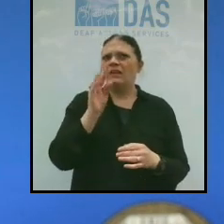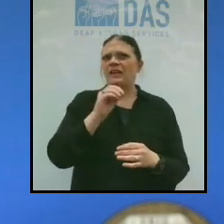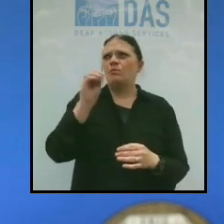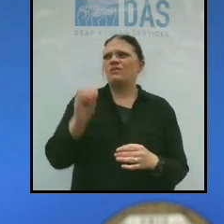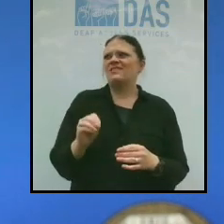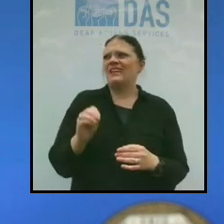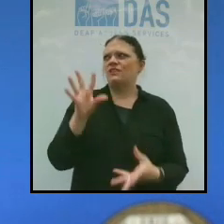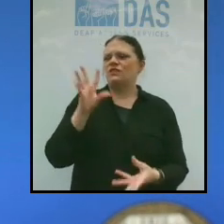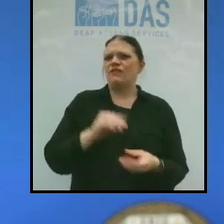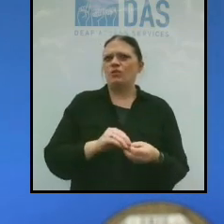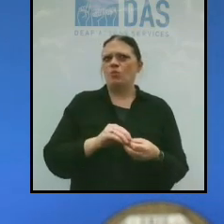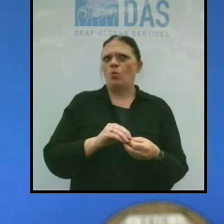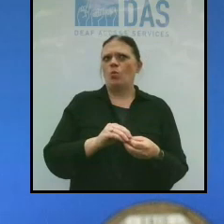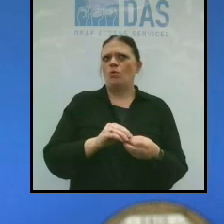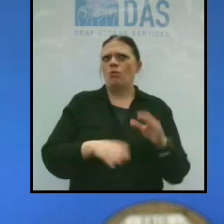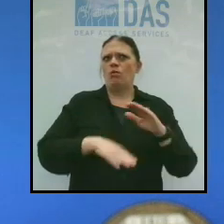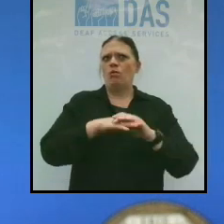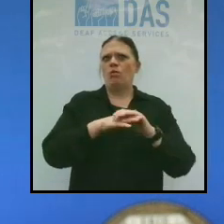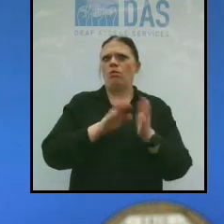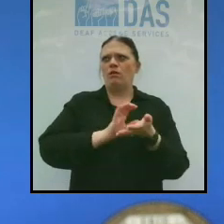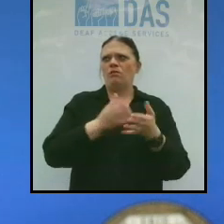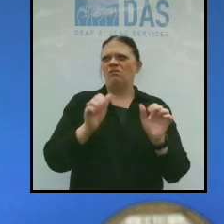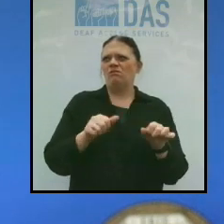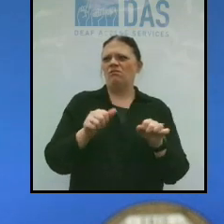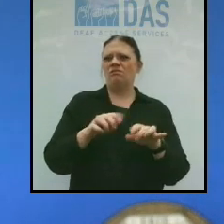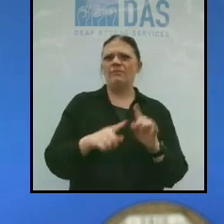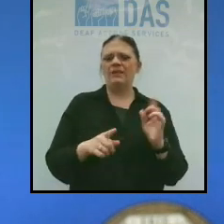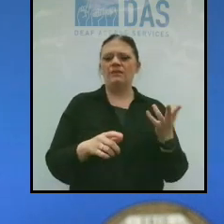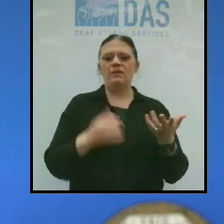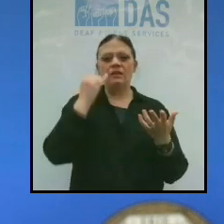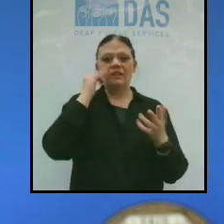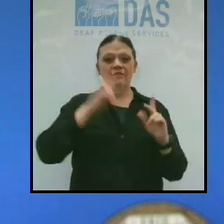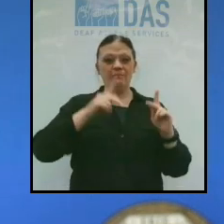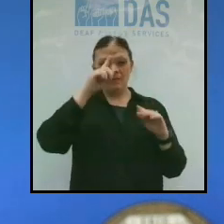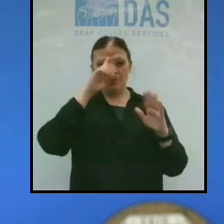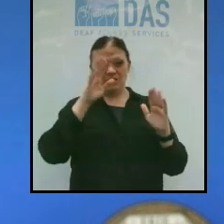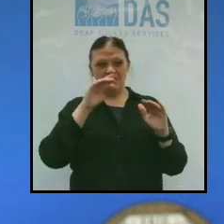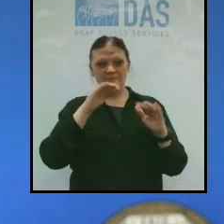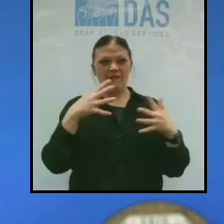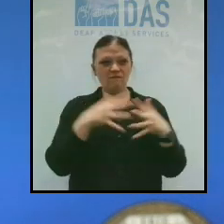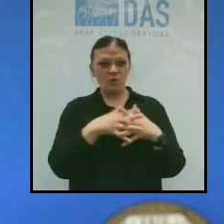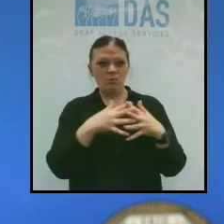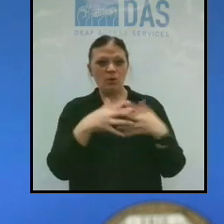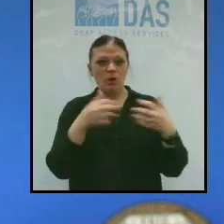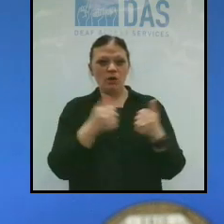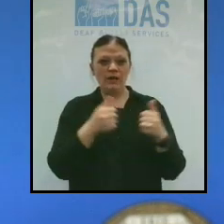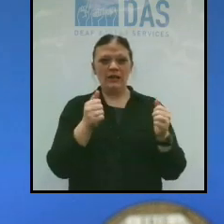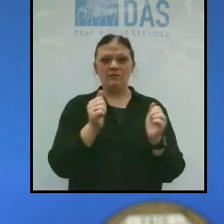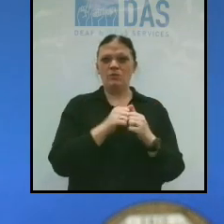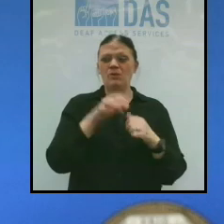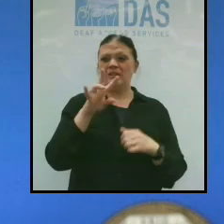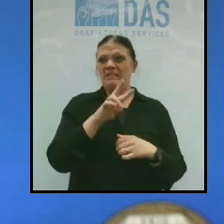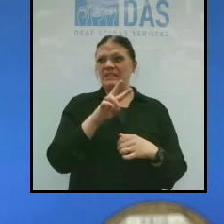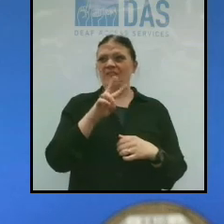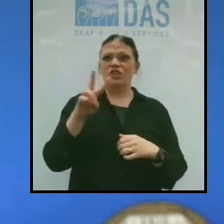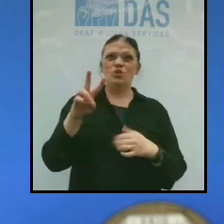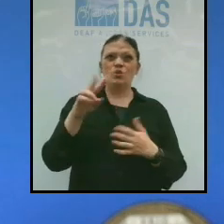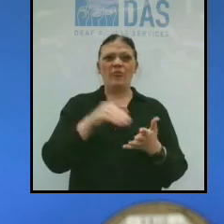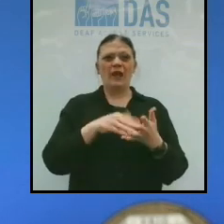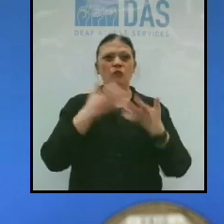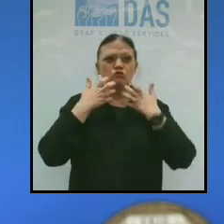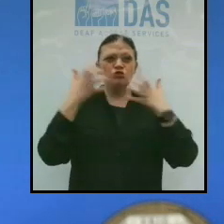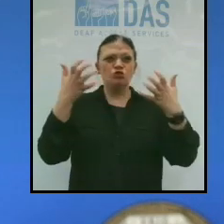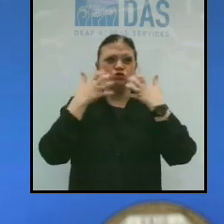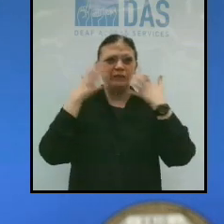overall capacity. But if people are expecting there to be football games with 72,000 screaming fans